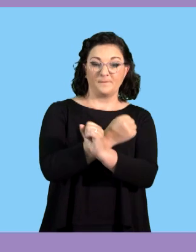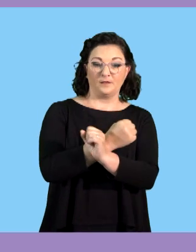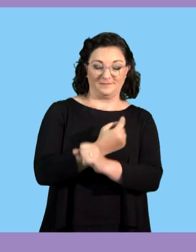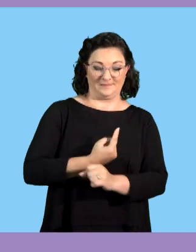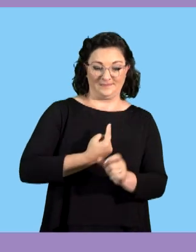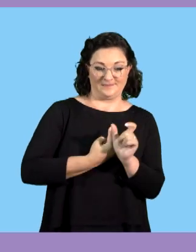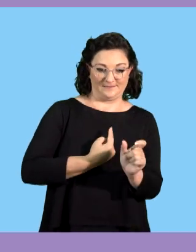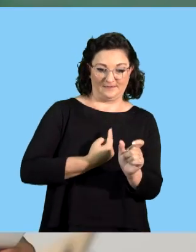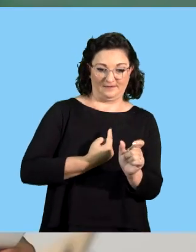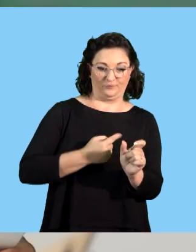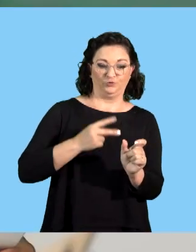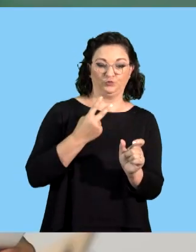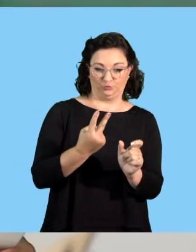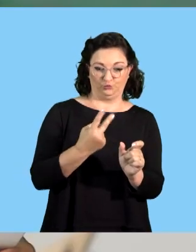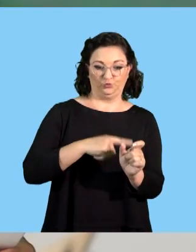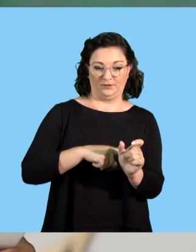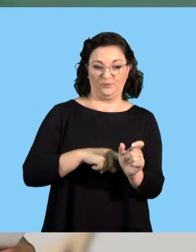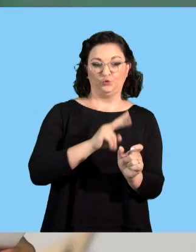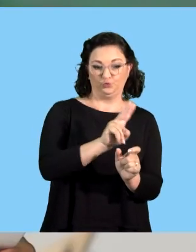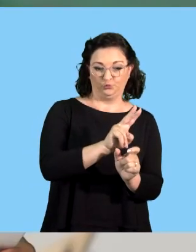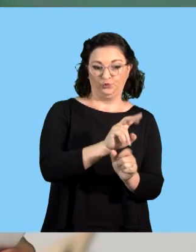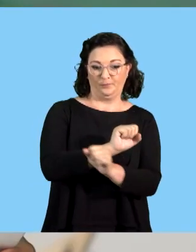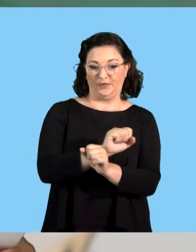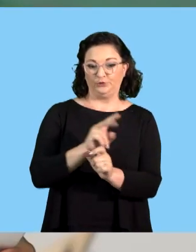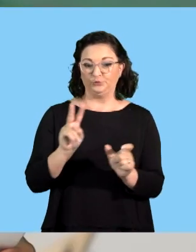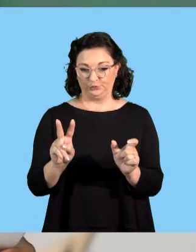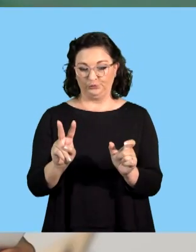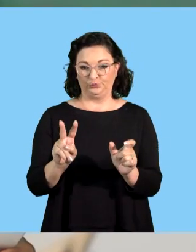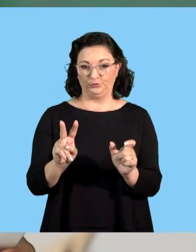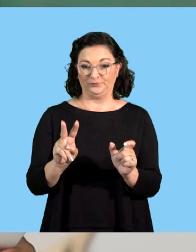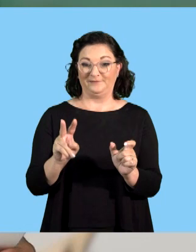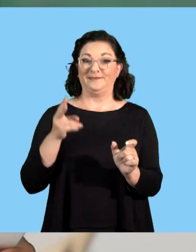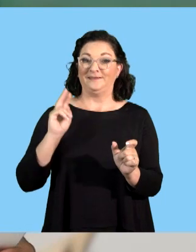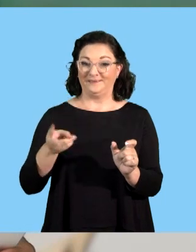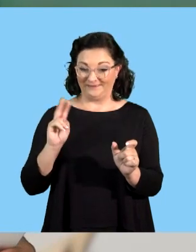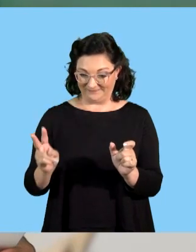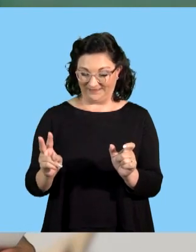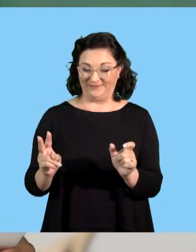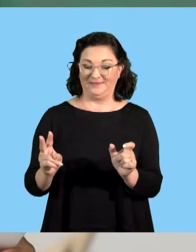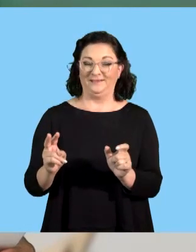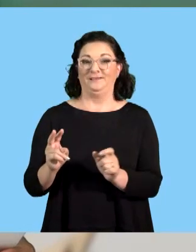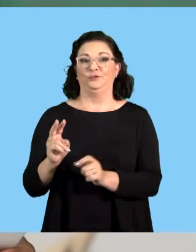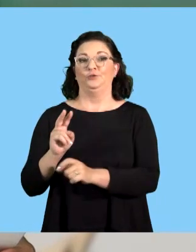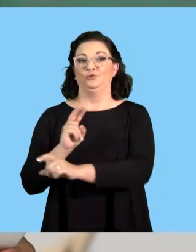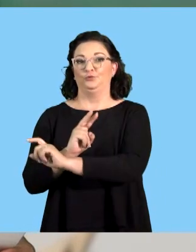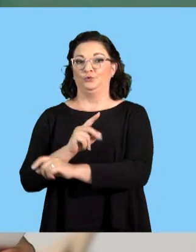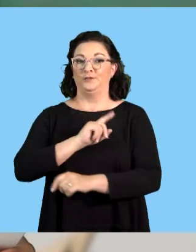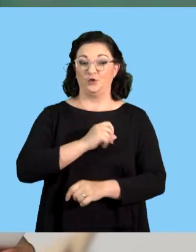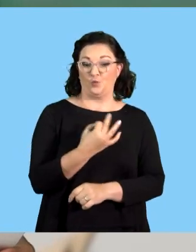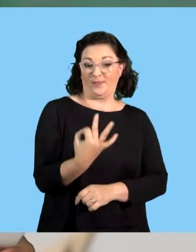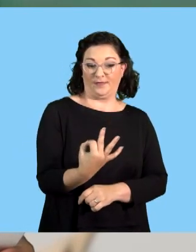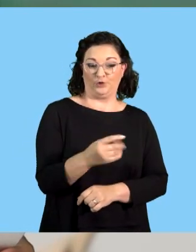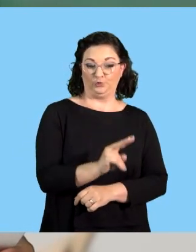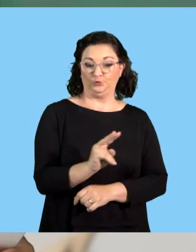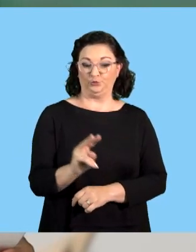twice. So we would multiply 2 by 2, which is the first time, and then we multiply it again. So there's